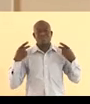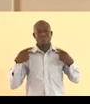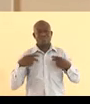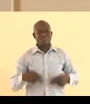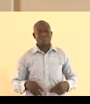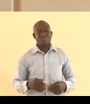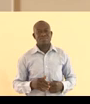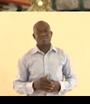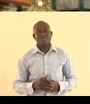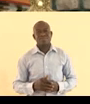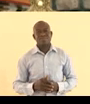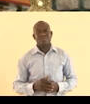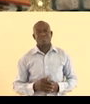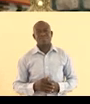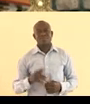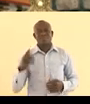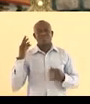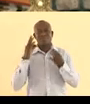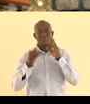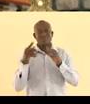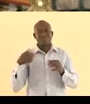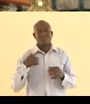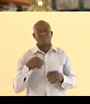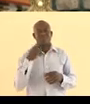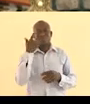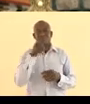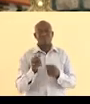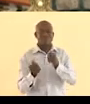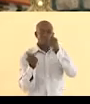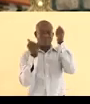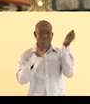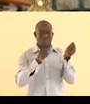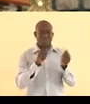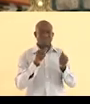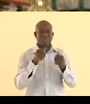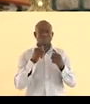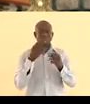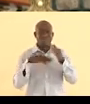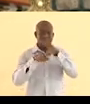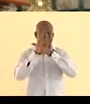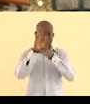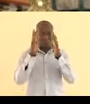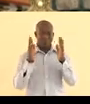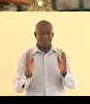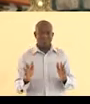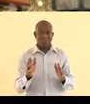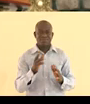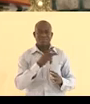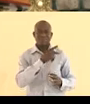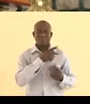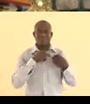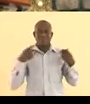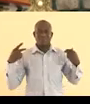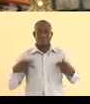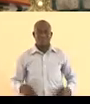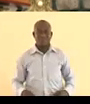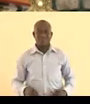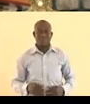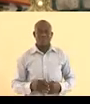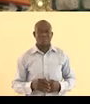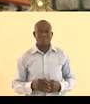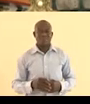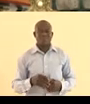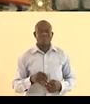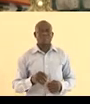priests. So if we who are baptized prophets, priests, and kings, if we start becoming decadent, then we need